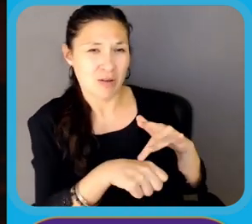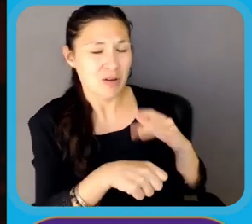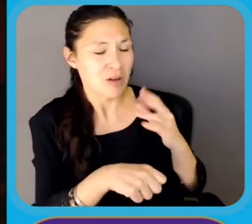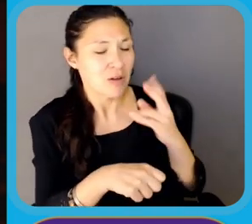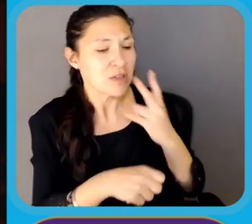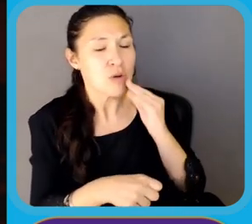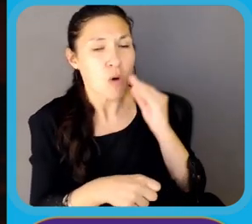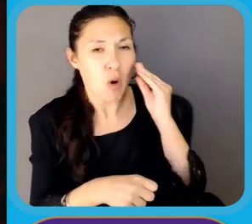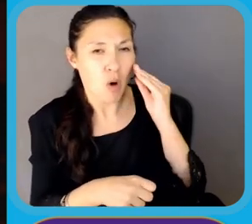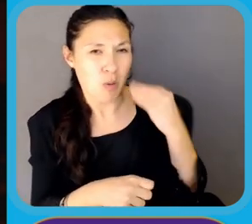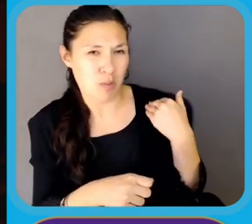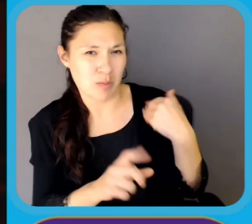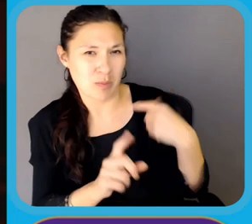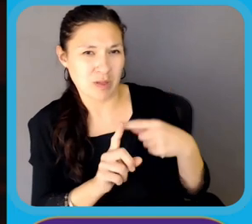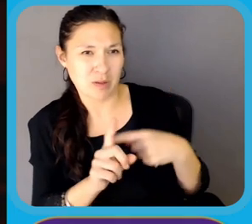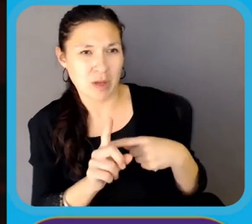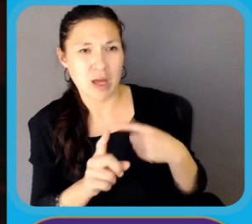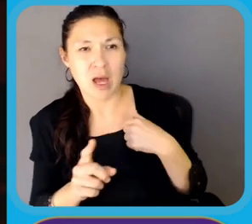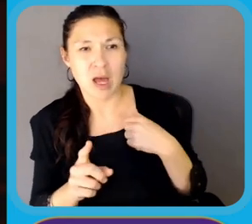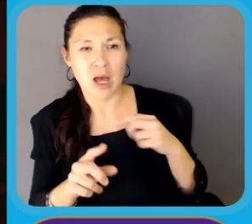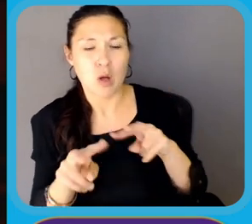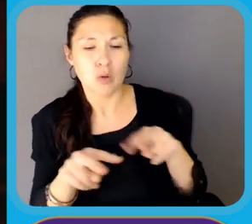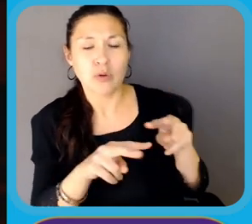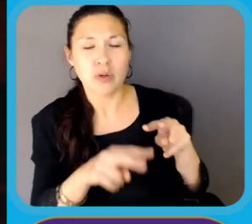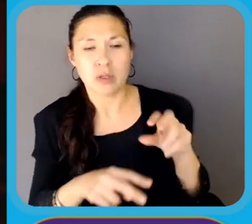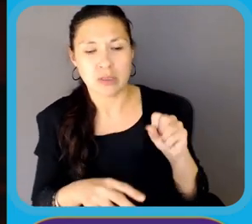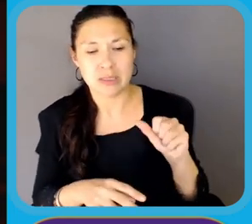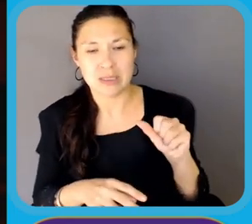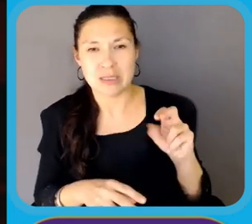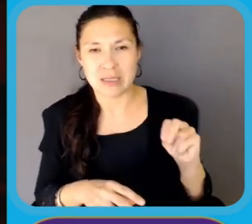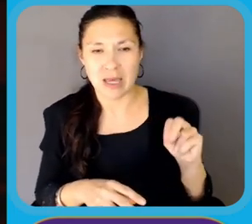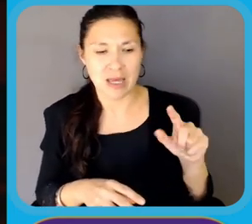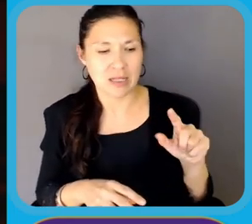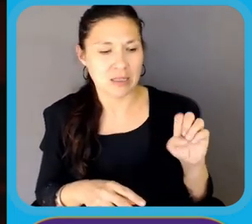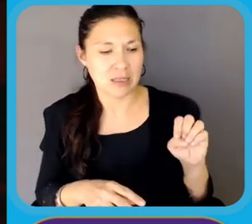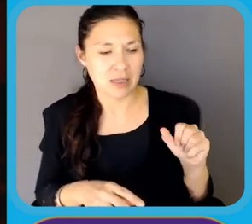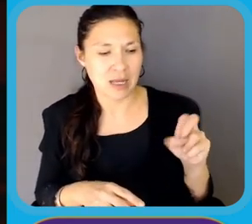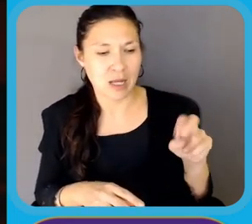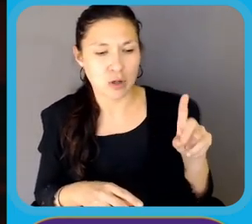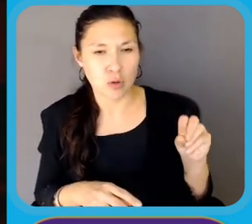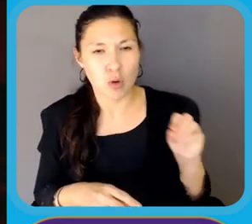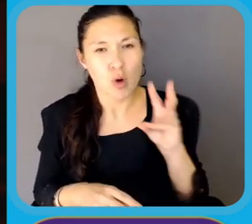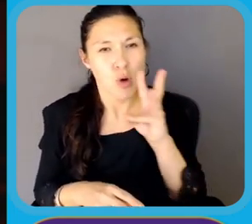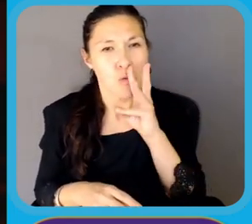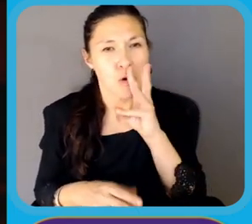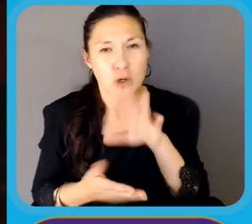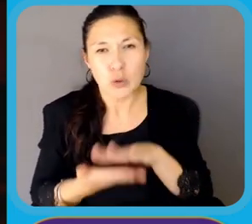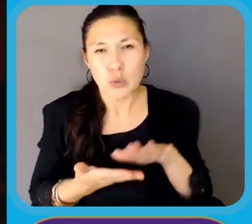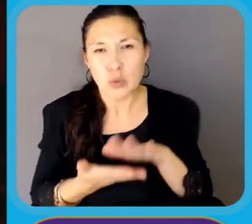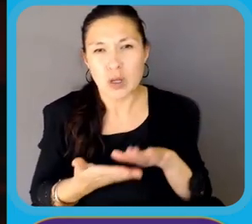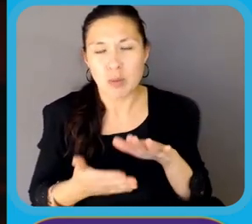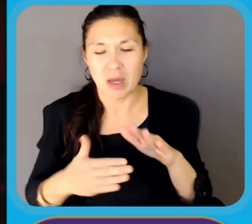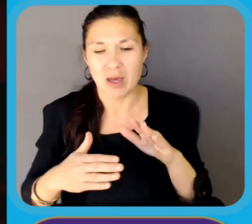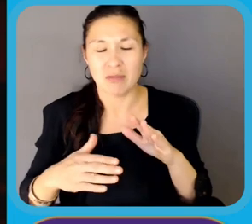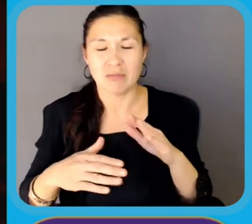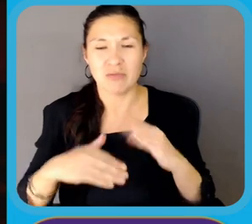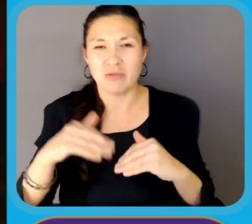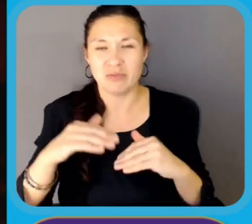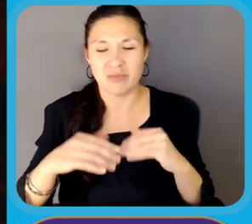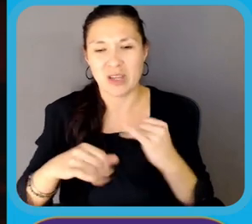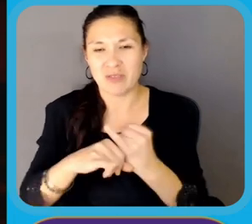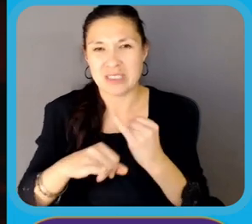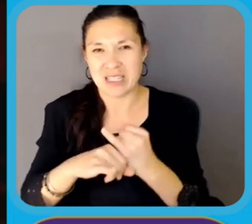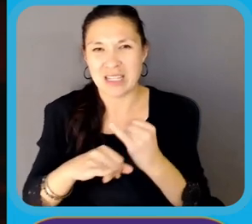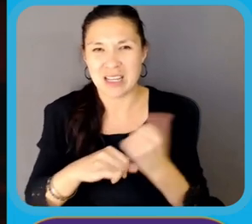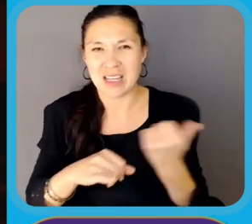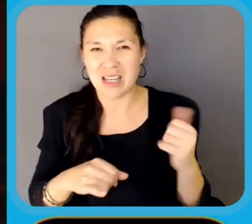tour of the San Leandro Water Treatment Facility in Oakland, which is just across the freeway, 580, from where our family once lived